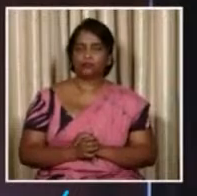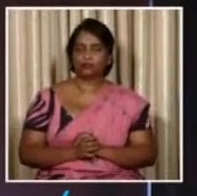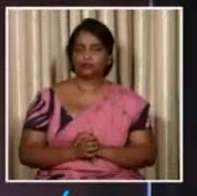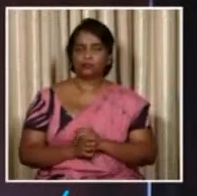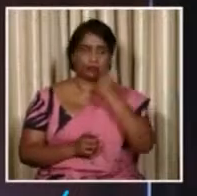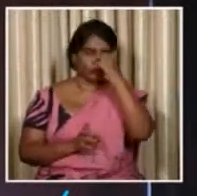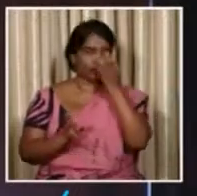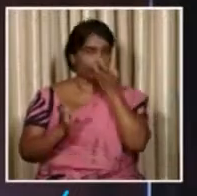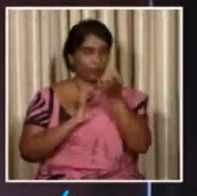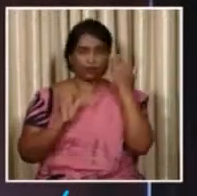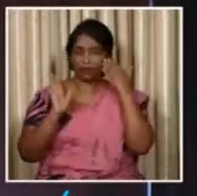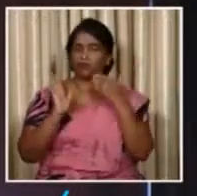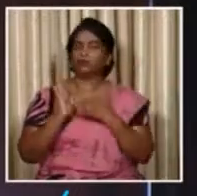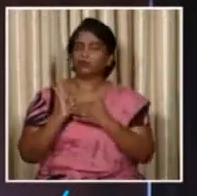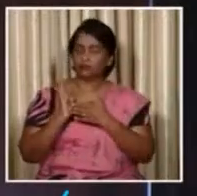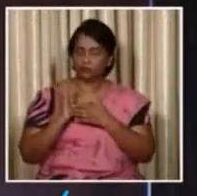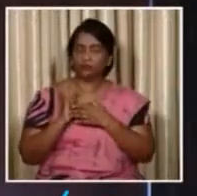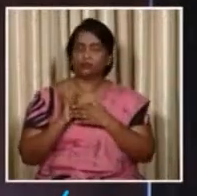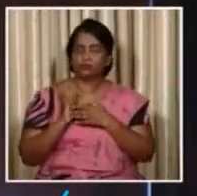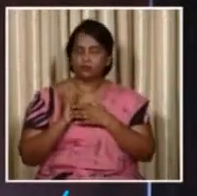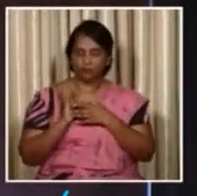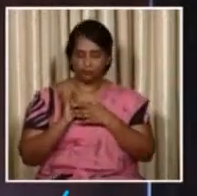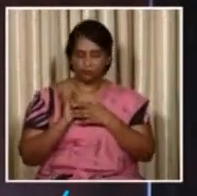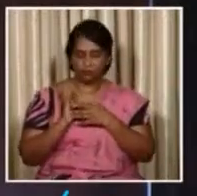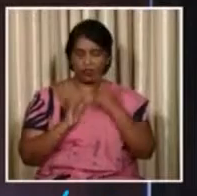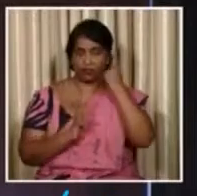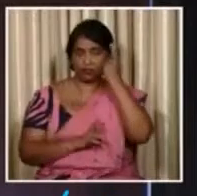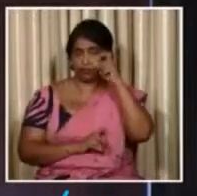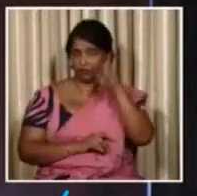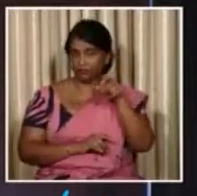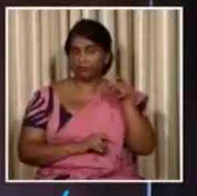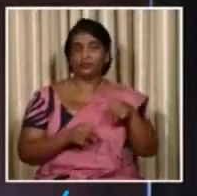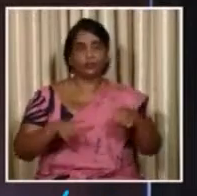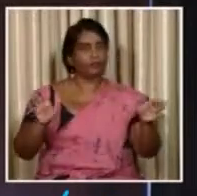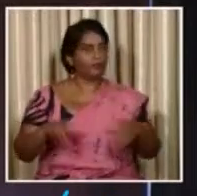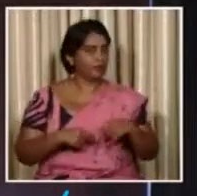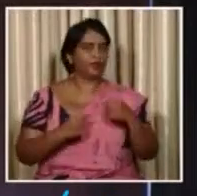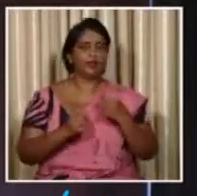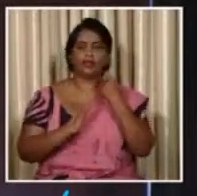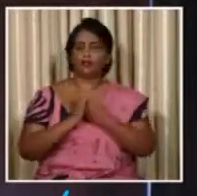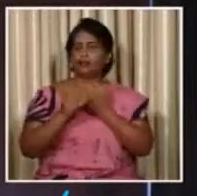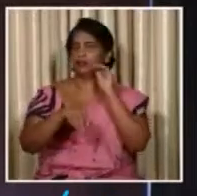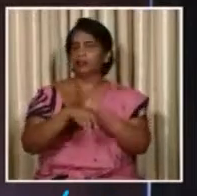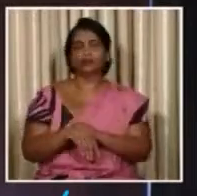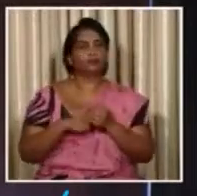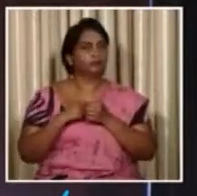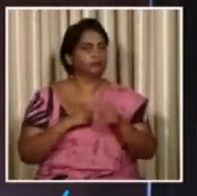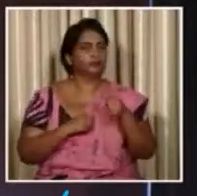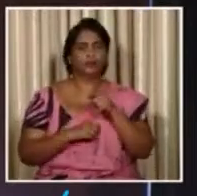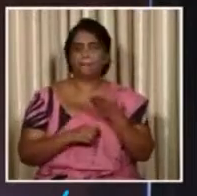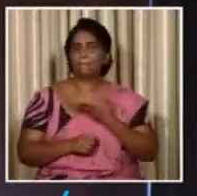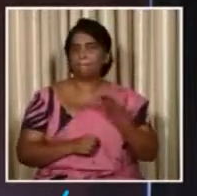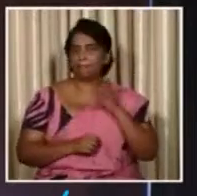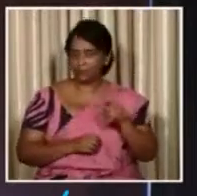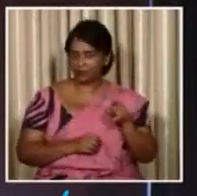Justice. The minister in charge of public security stated that a large amount of witnesses' evidence, including the testimonies from the